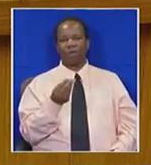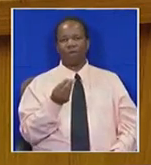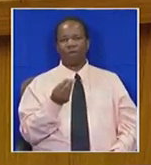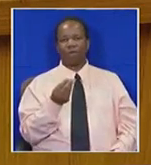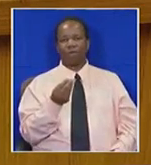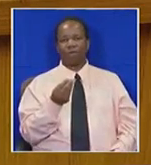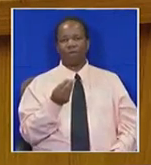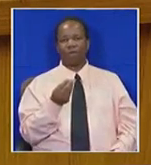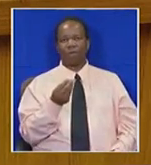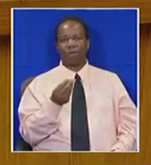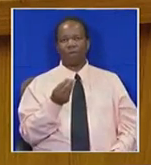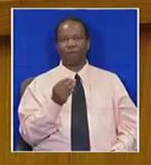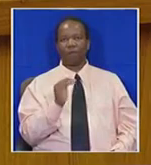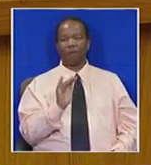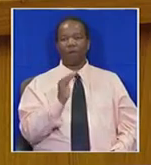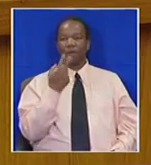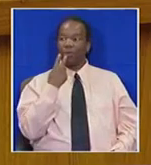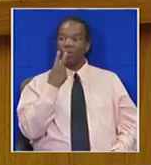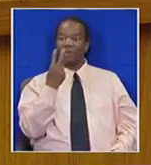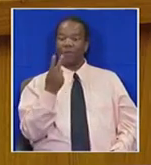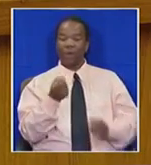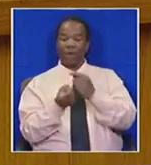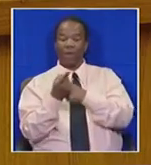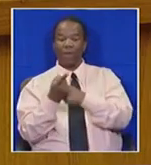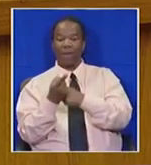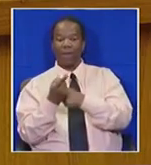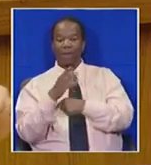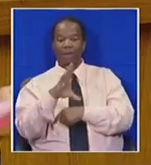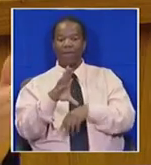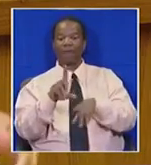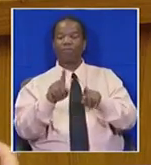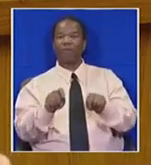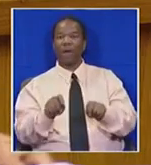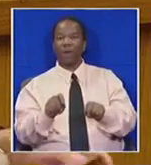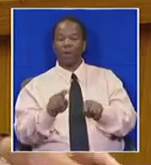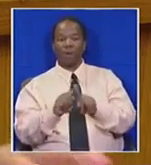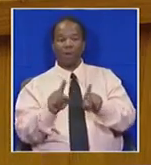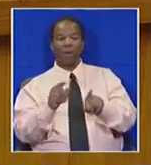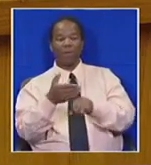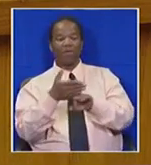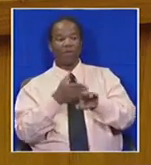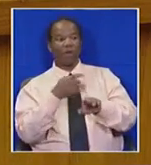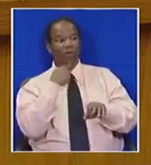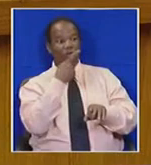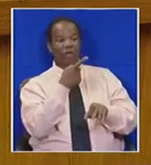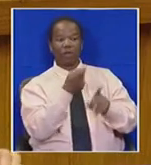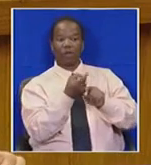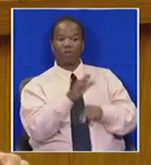quagmire that surrounds the city of Cape Town while you talk of a broken state in South